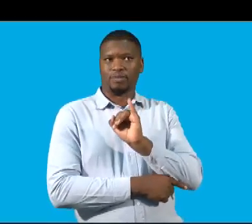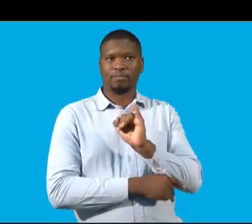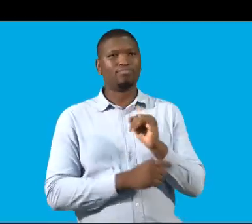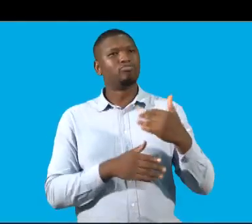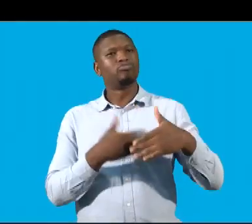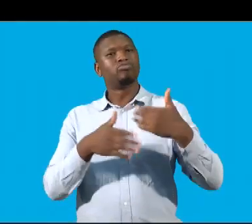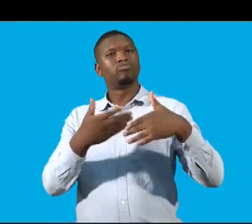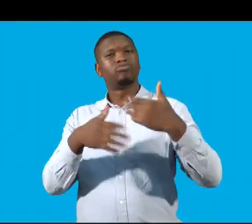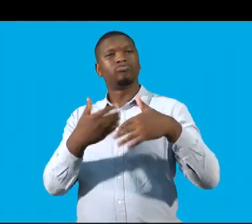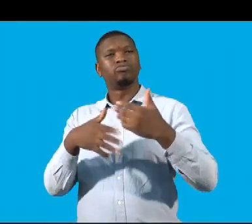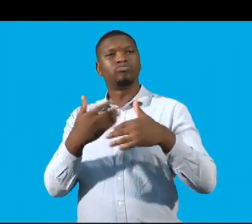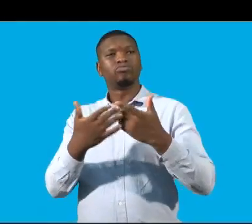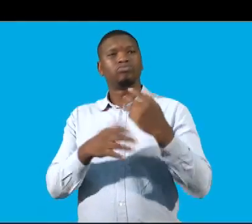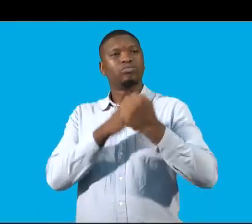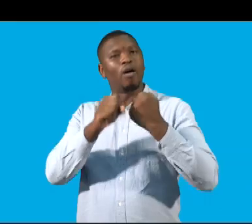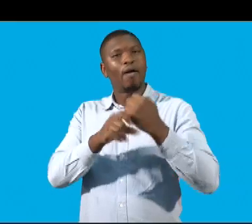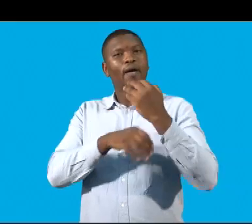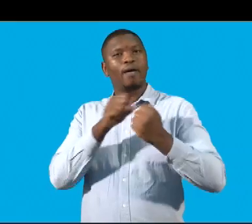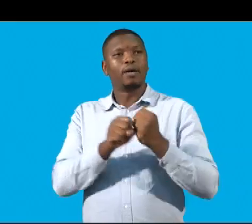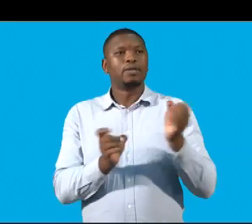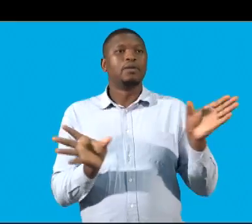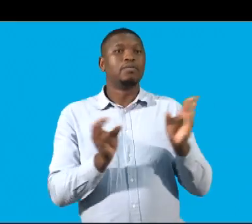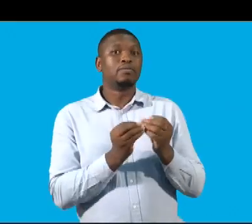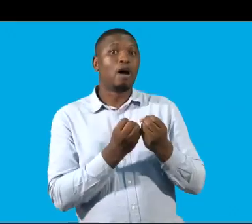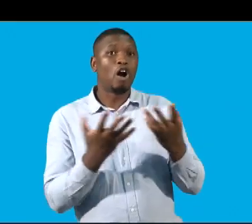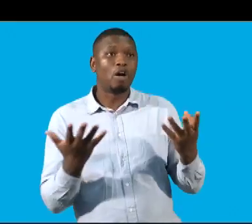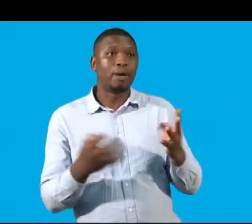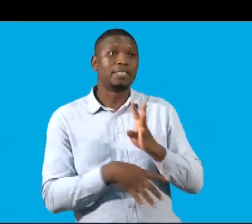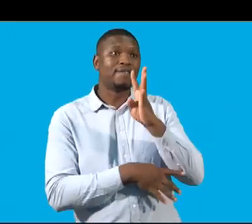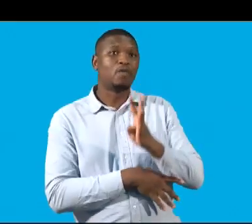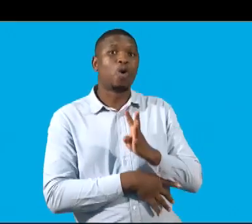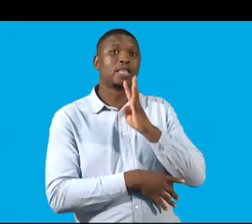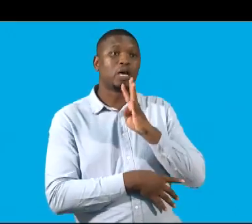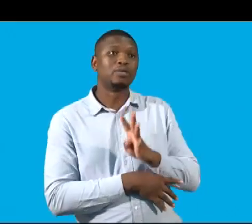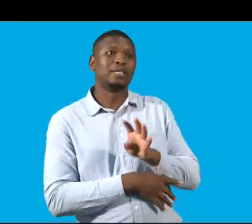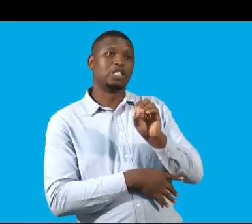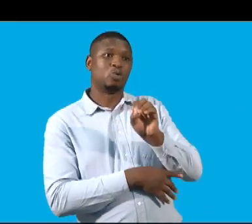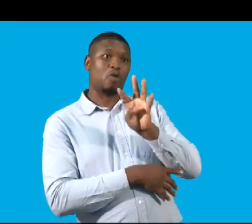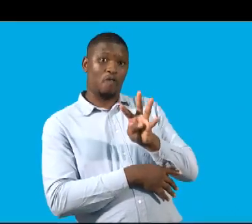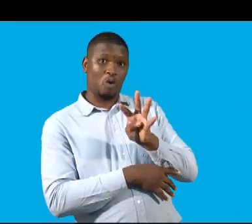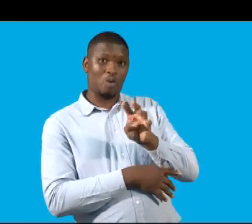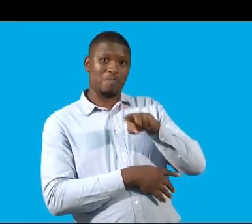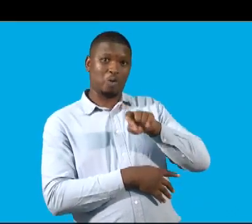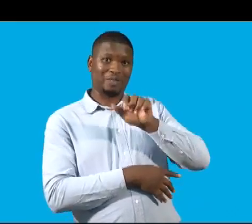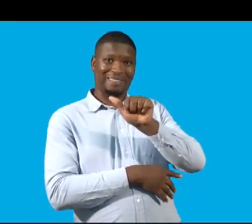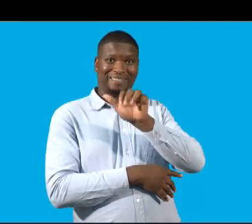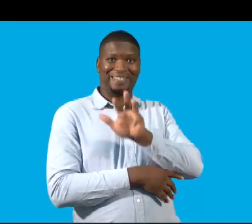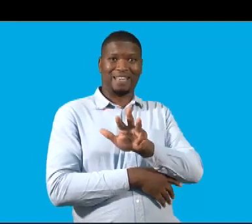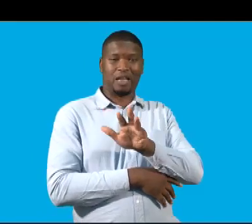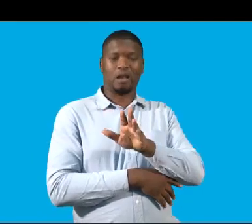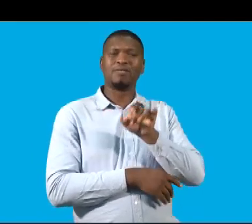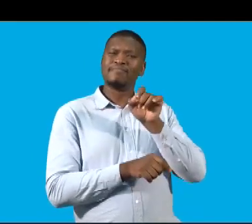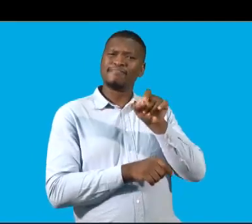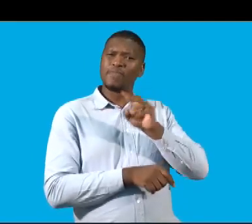is worth 4,044 Rands and 69 cents. For how long did